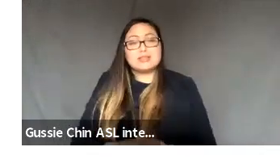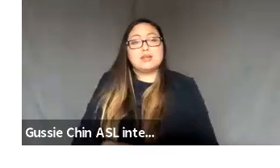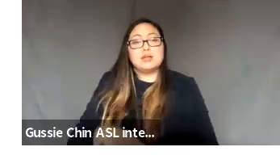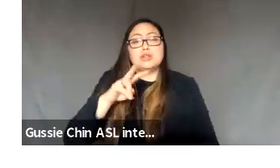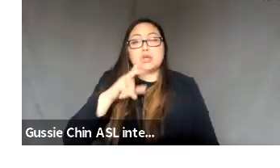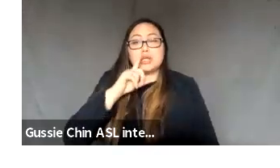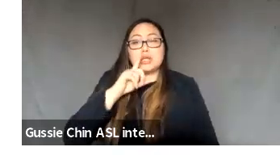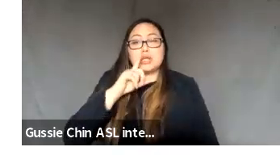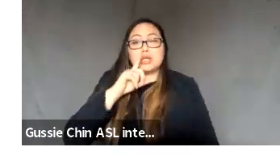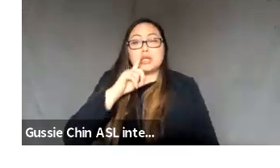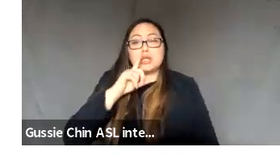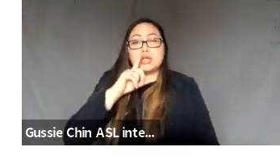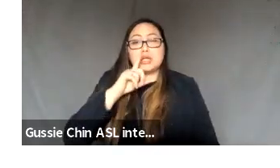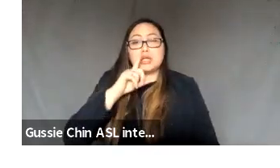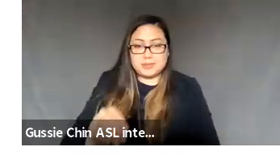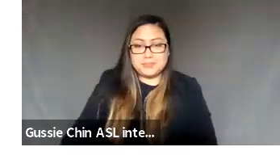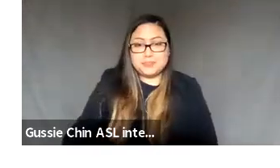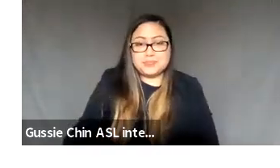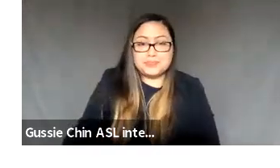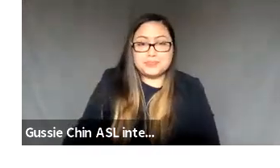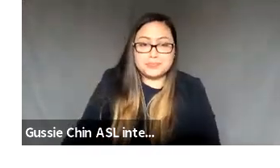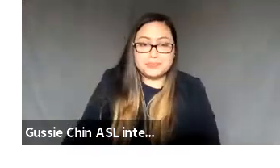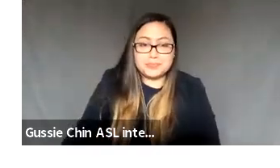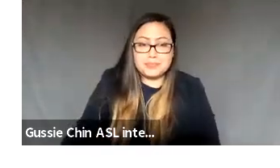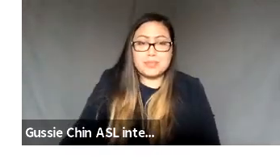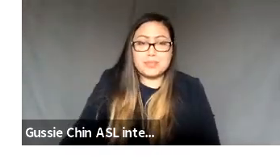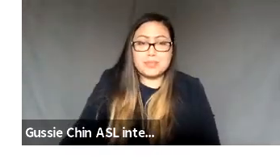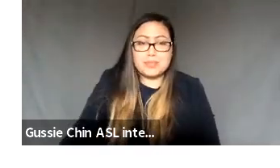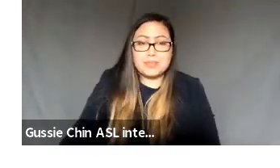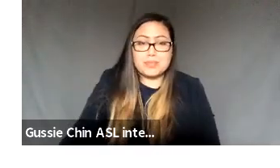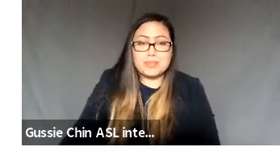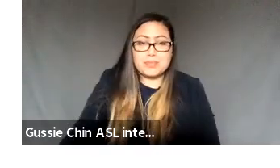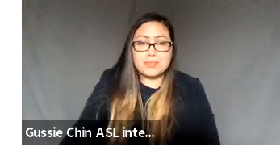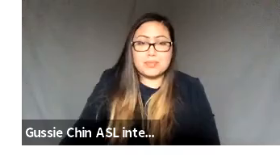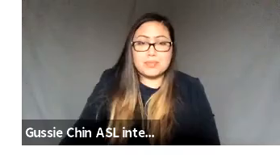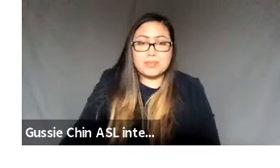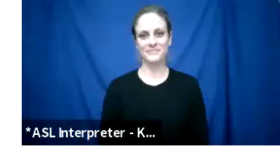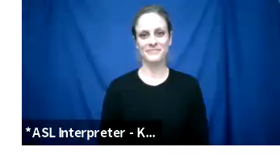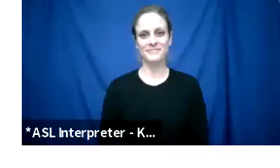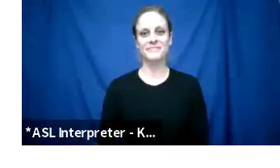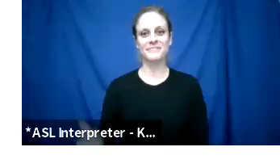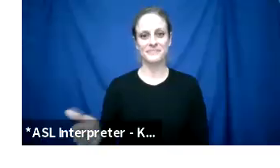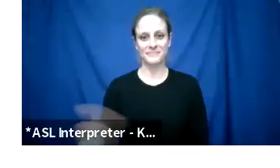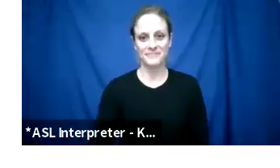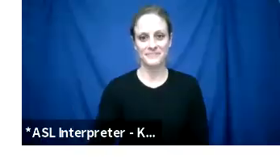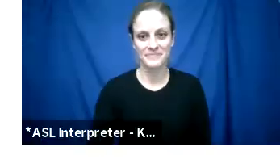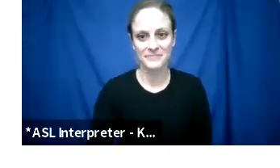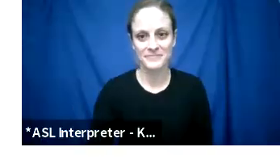number need to comply with Section 502 and be accessible parking.